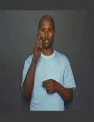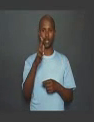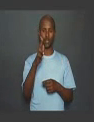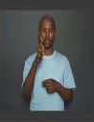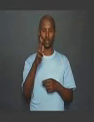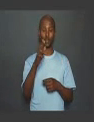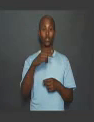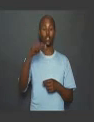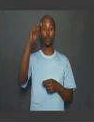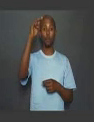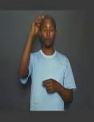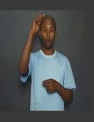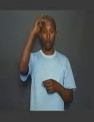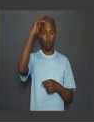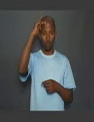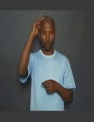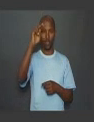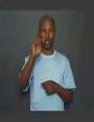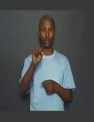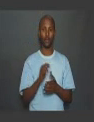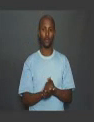3 to the power of n.